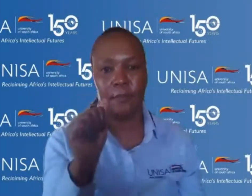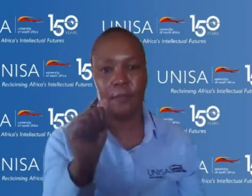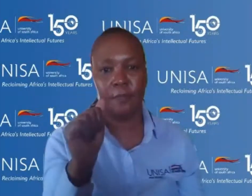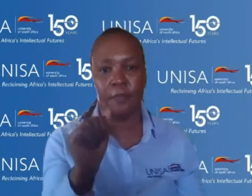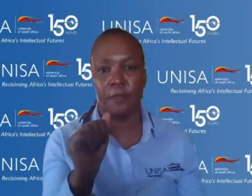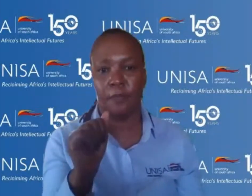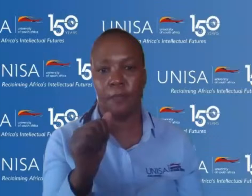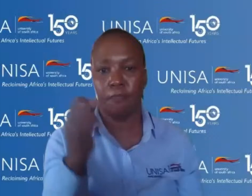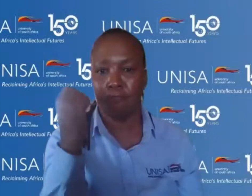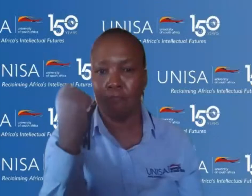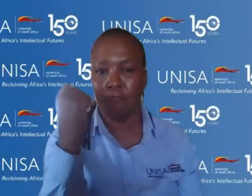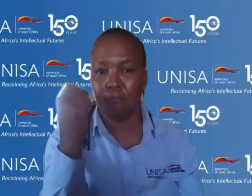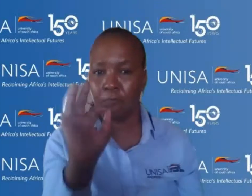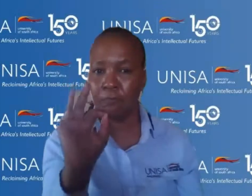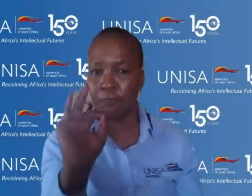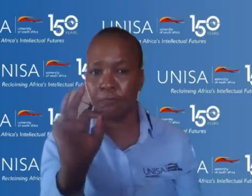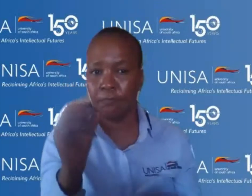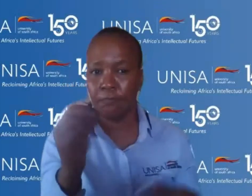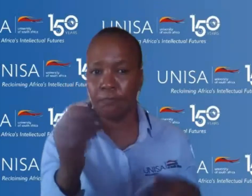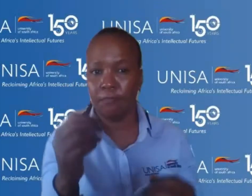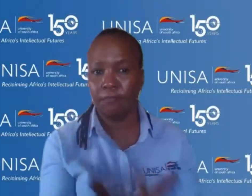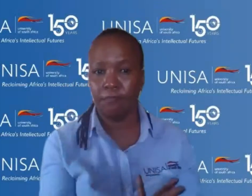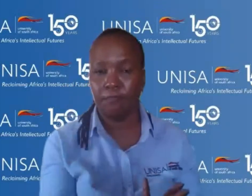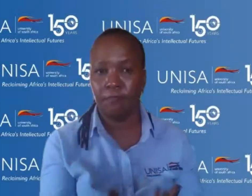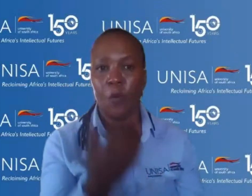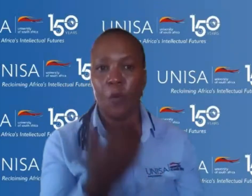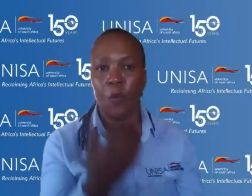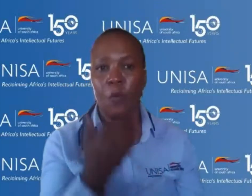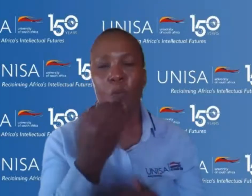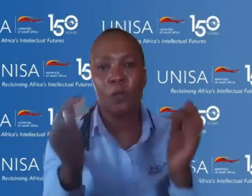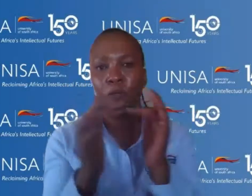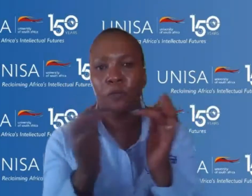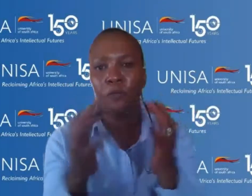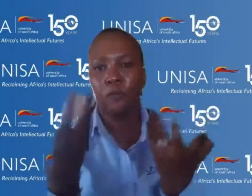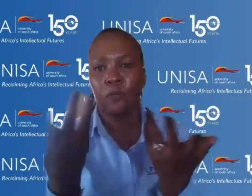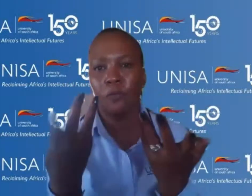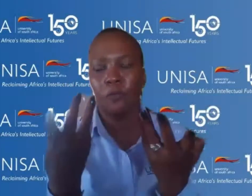So who do I contact? Do I contact Ms. Ndlovu as well?